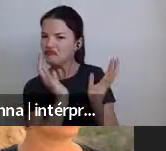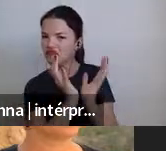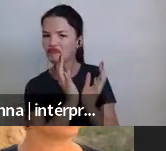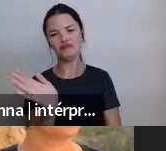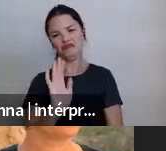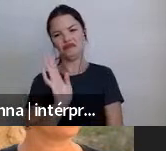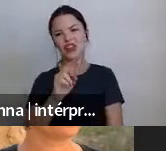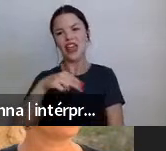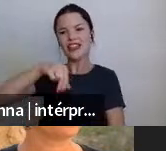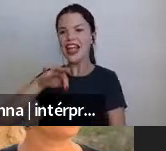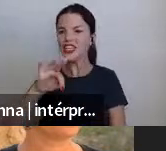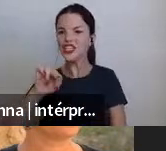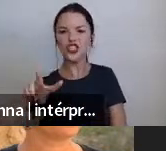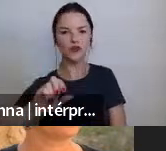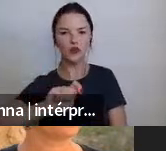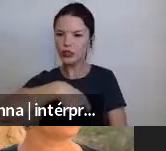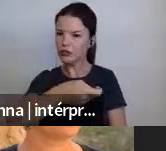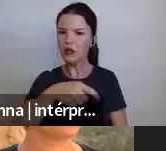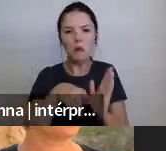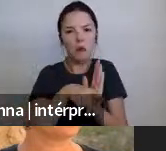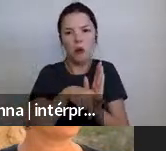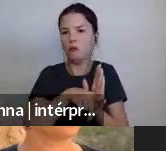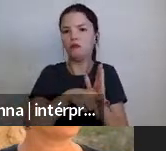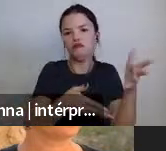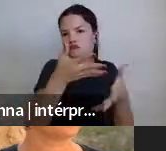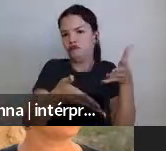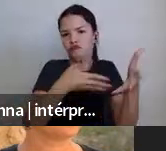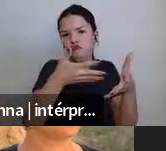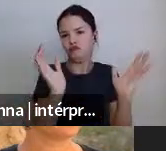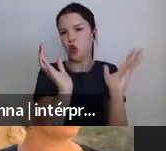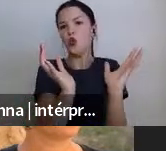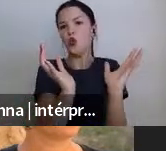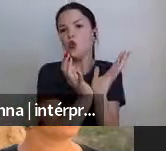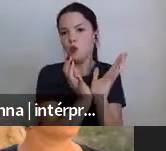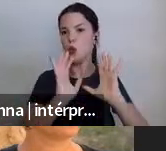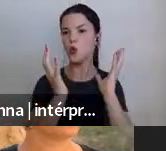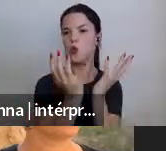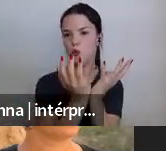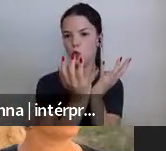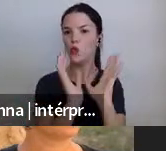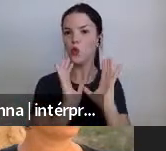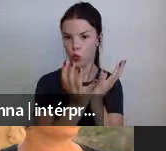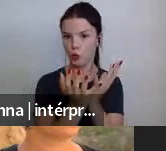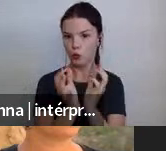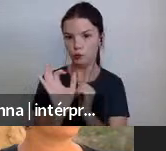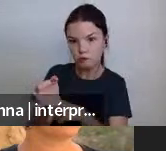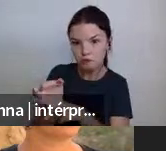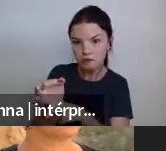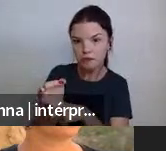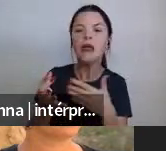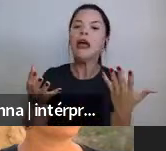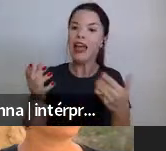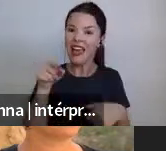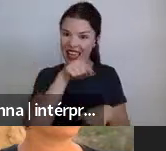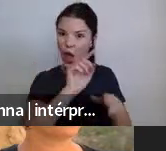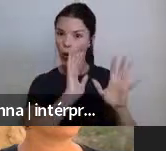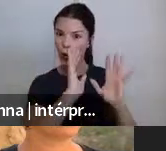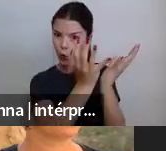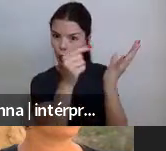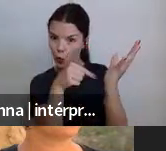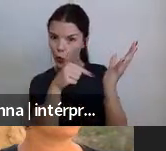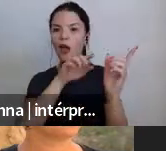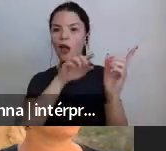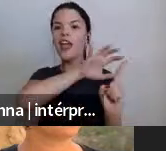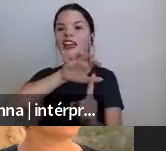or a native handshake, okay? So there are some signs that are derived from that sign